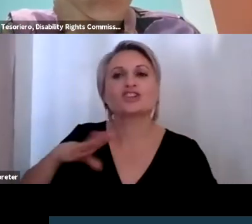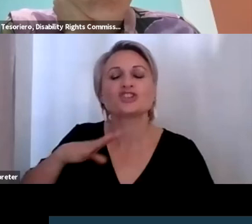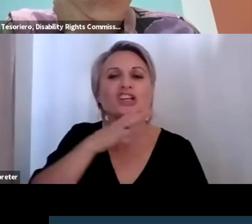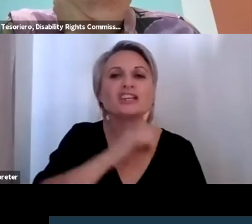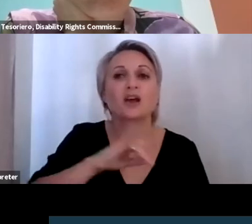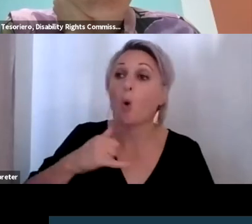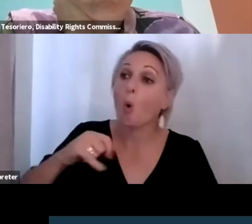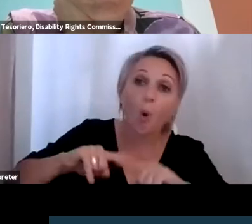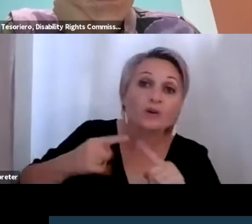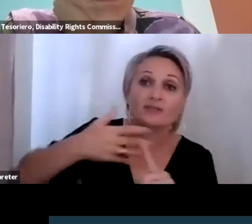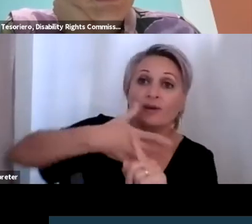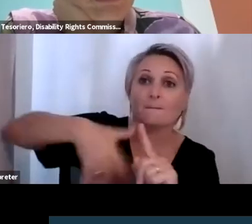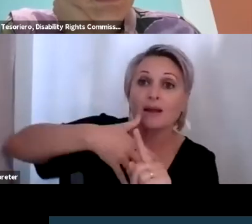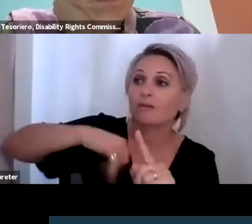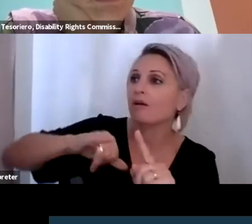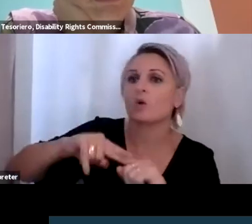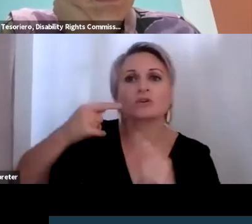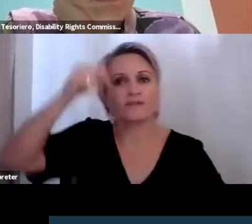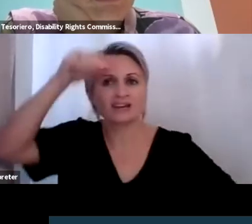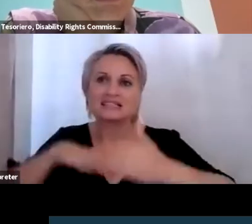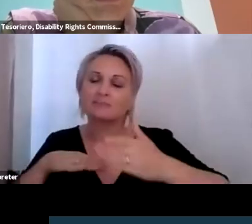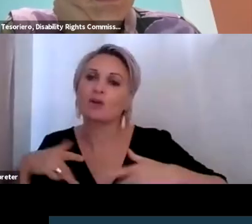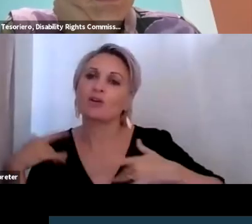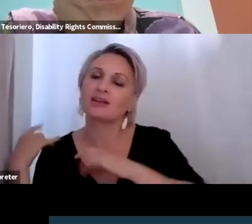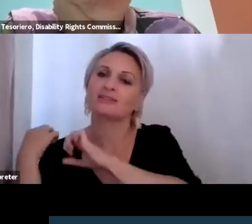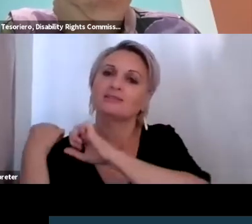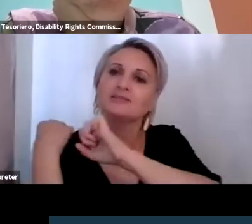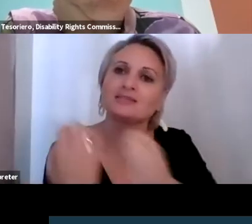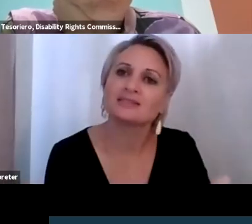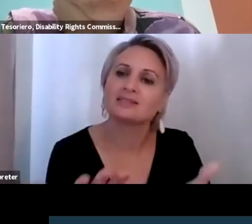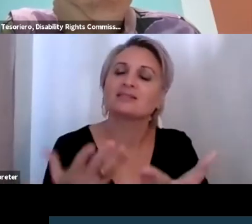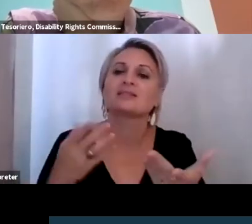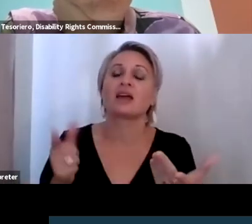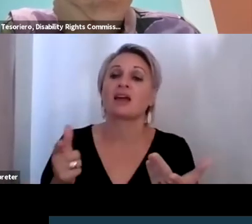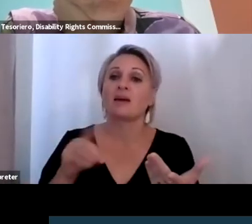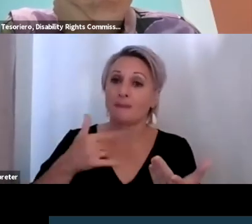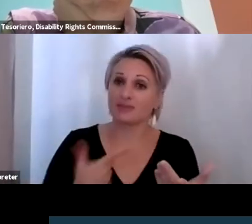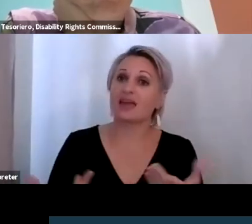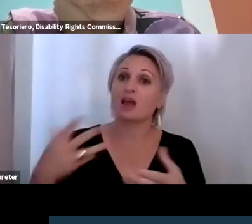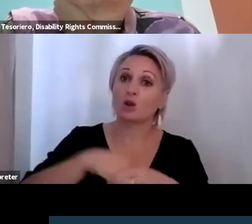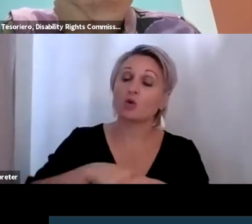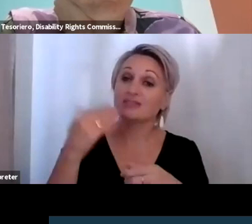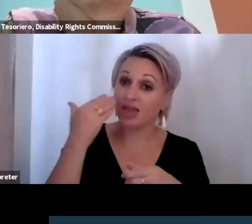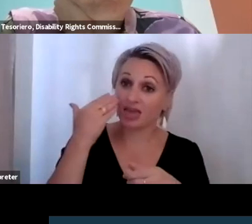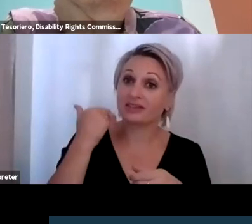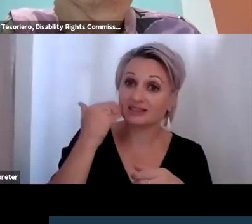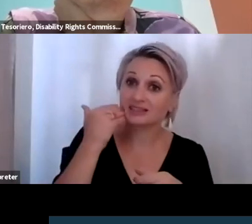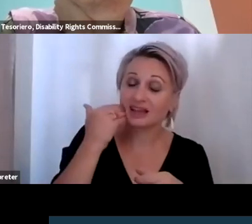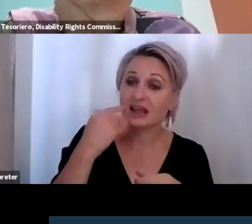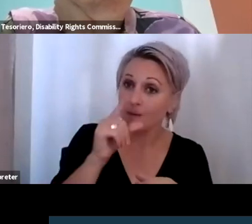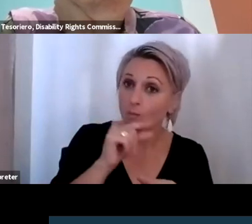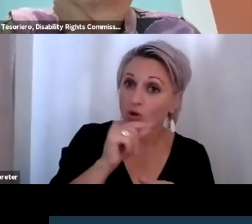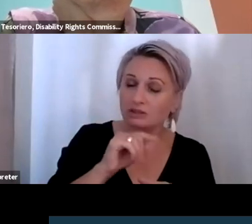experience background, which could include your ethnicity. It could